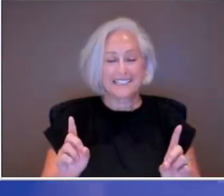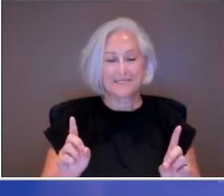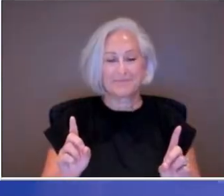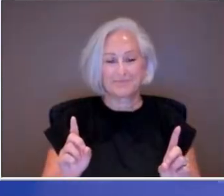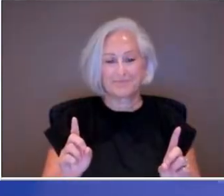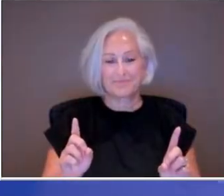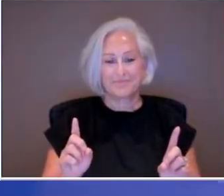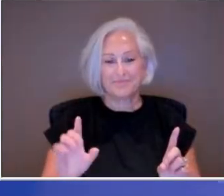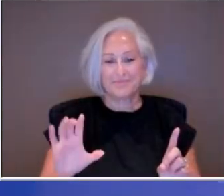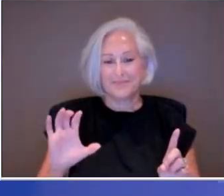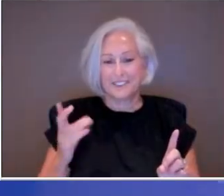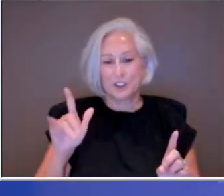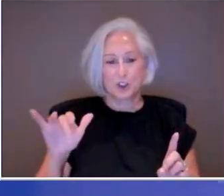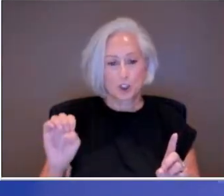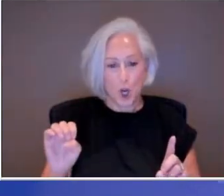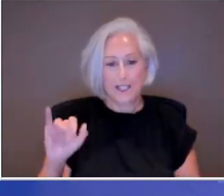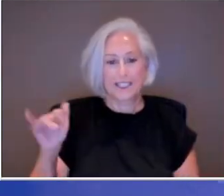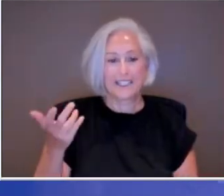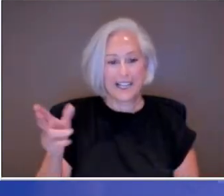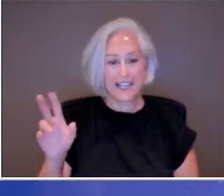Charlie and John were able to go and,